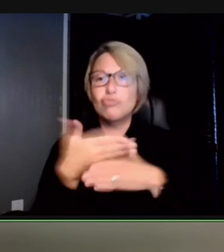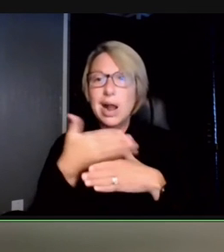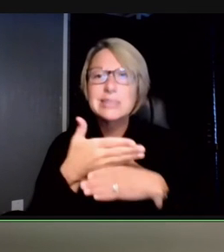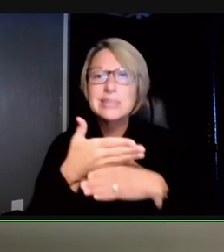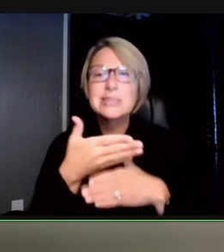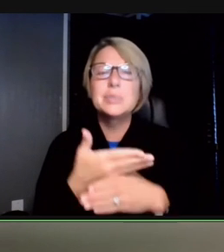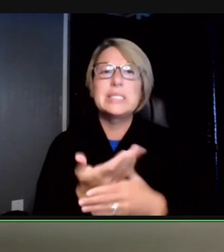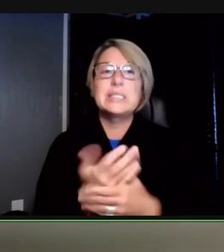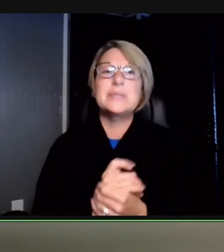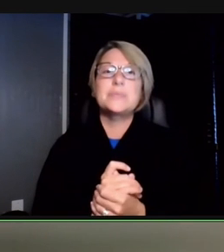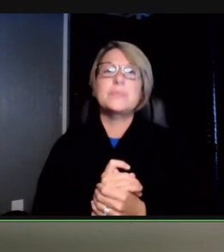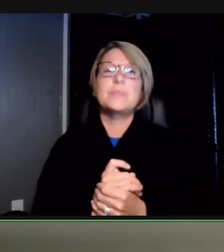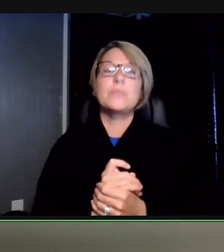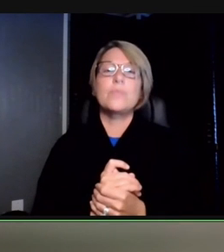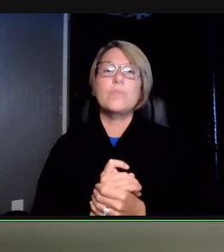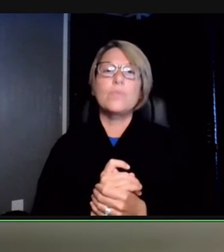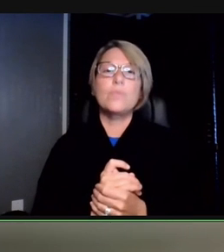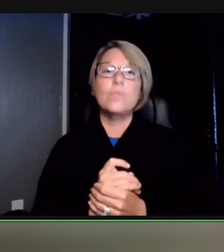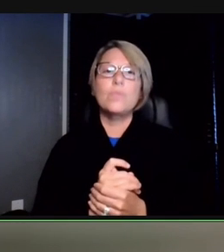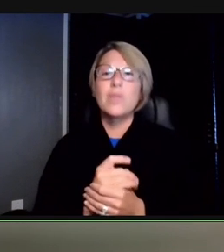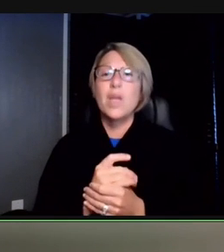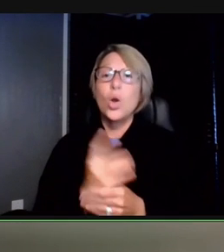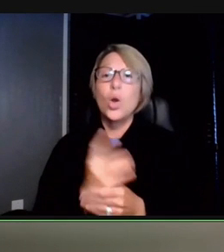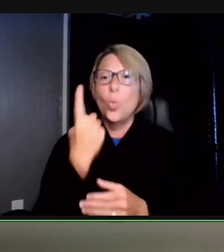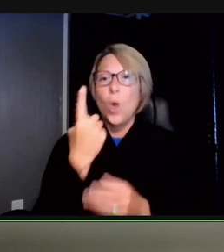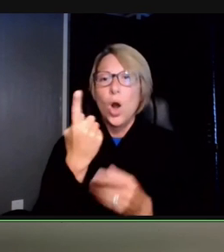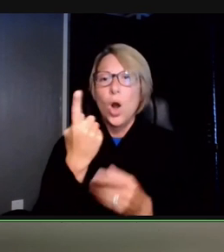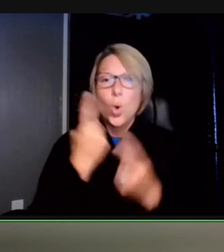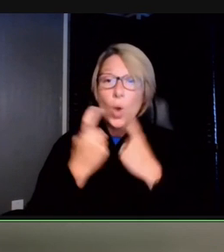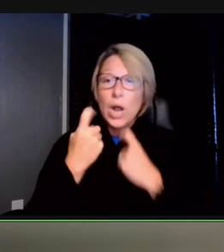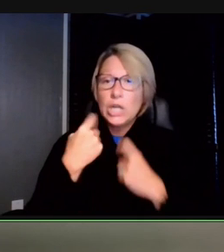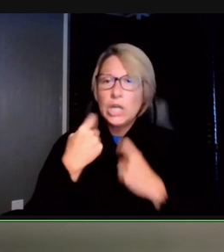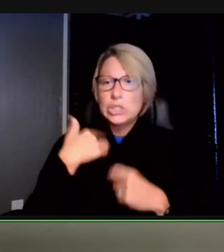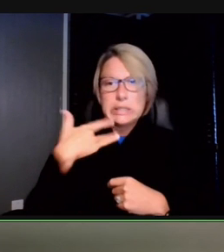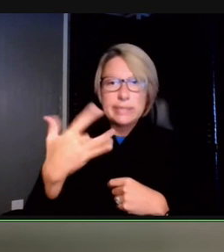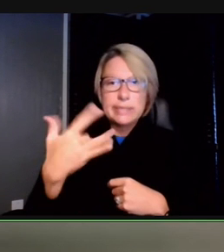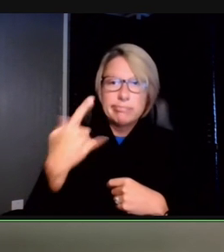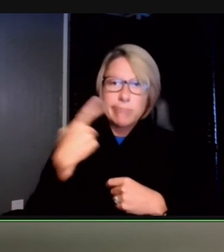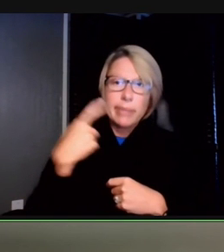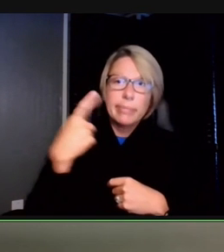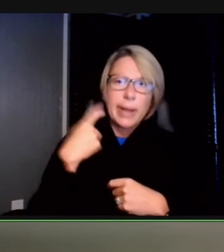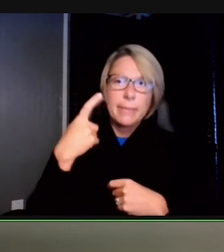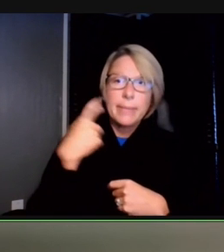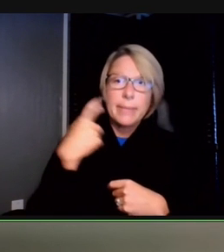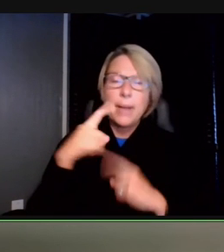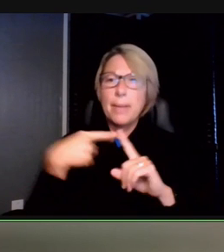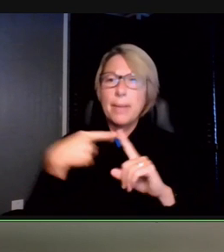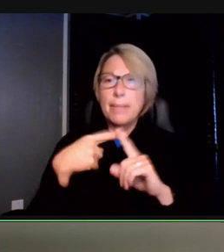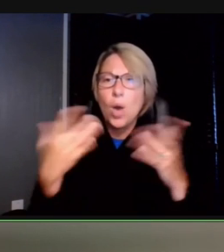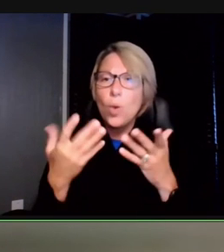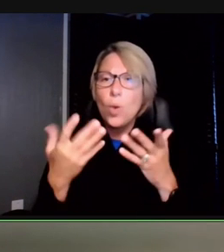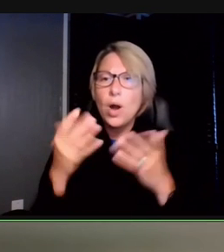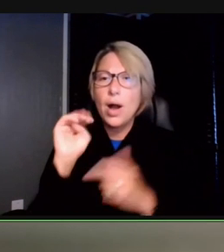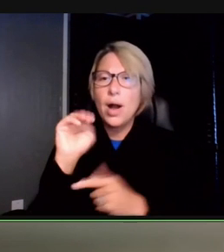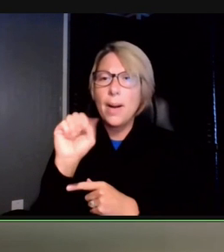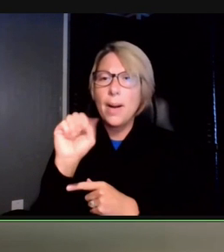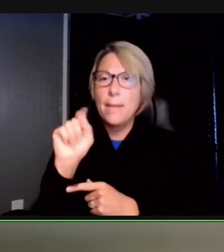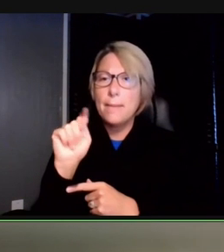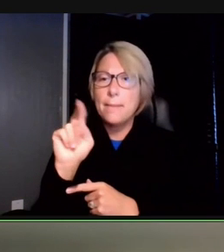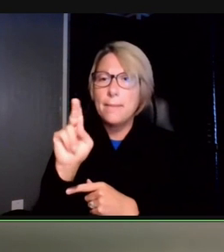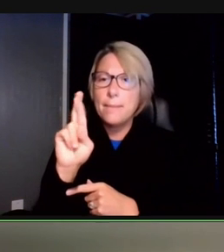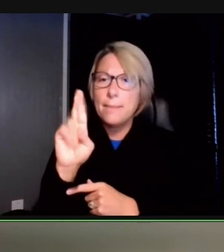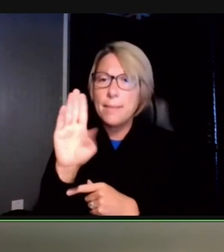I think the one question that I always get is about masturbation, okay? And it should